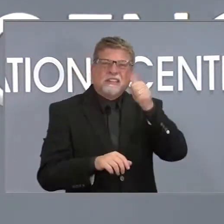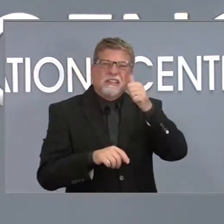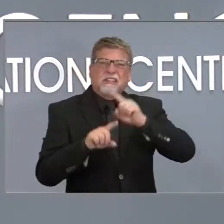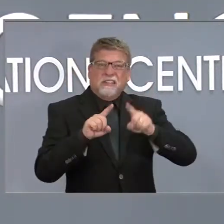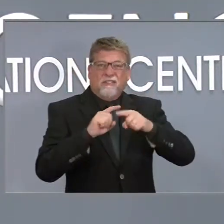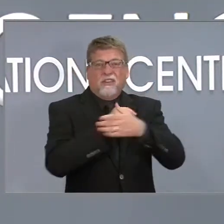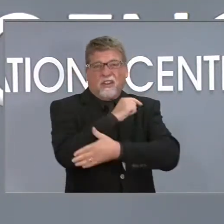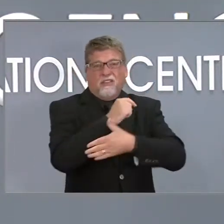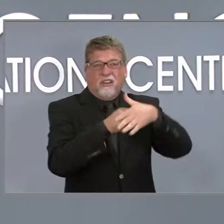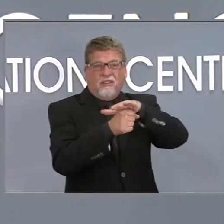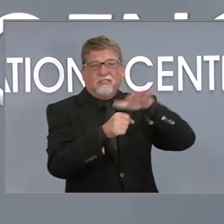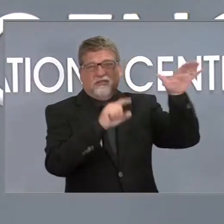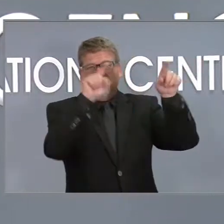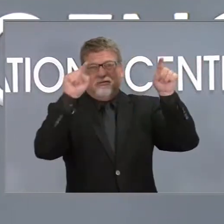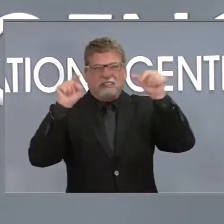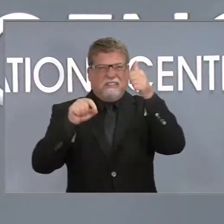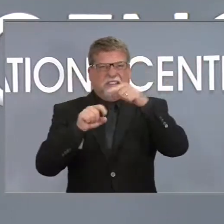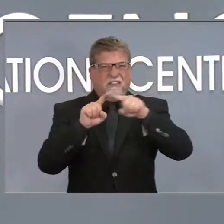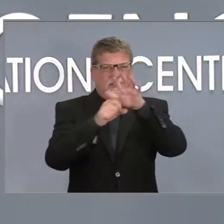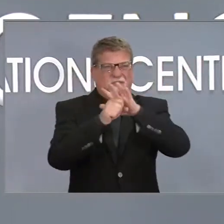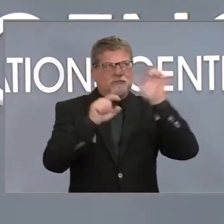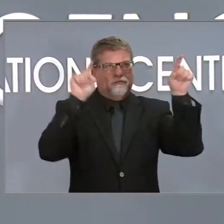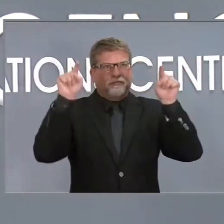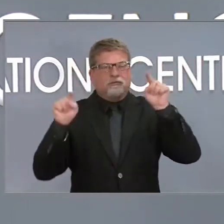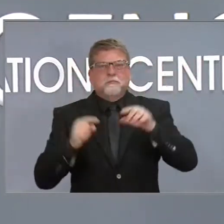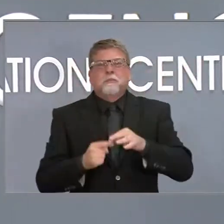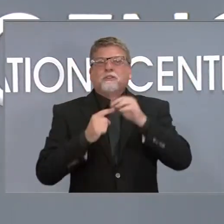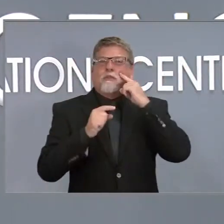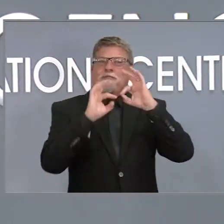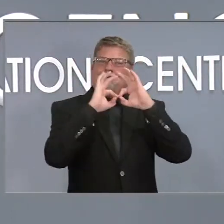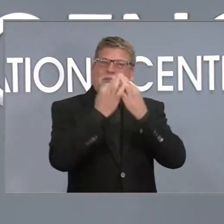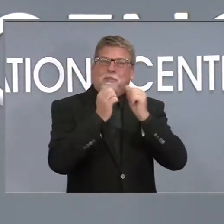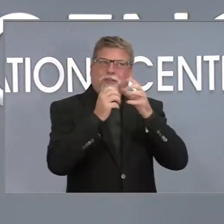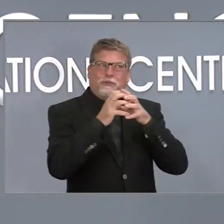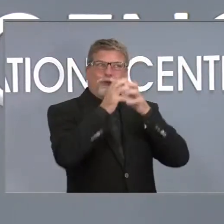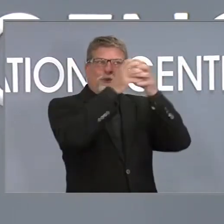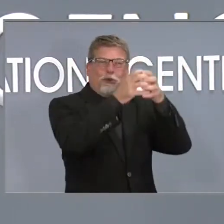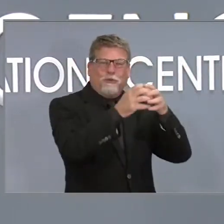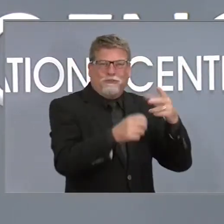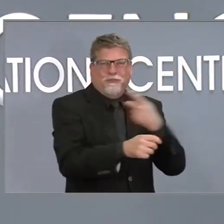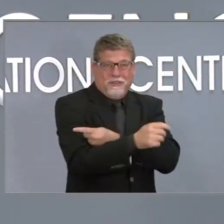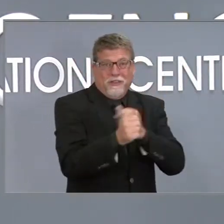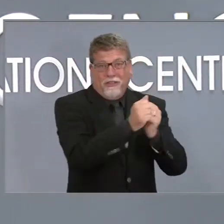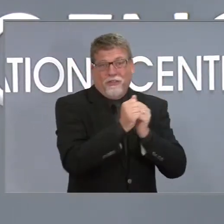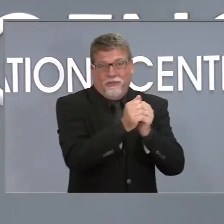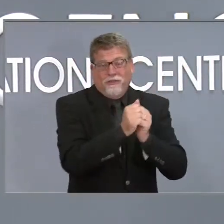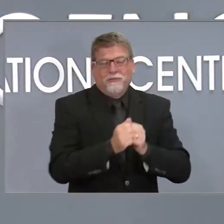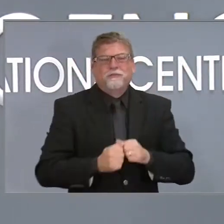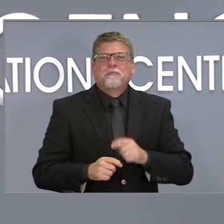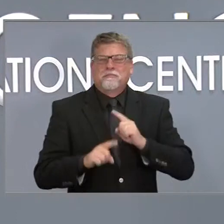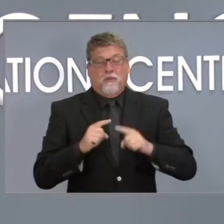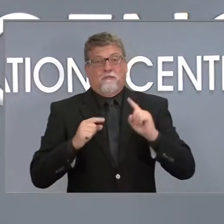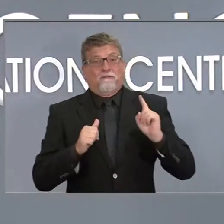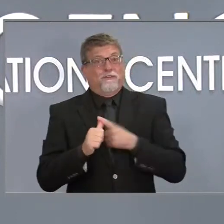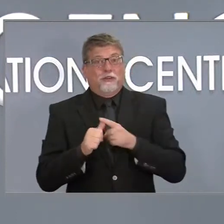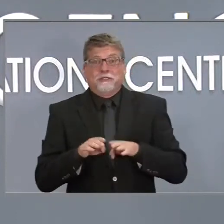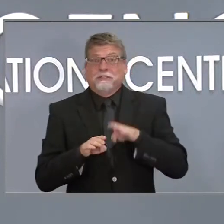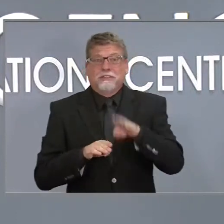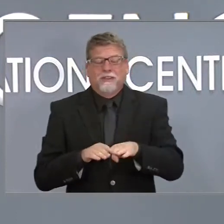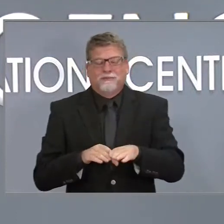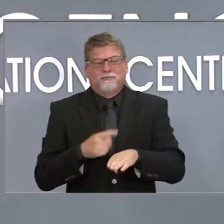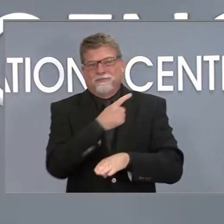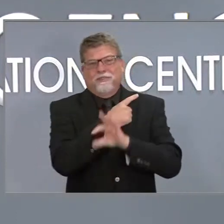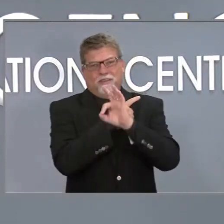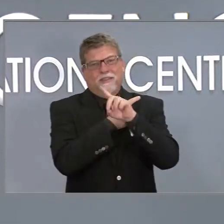number of partners. What I can say is there's plenty of supply. Let the FDA and CDC do their work to review the evidence. There's plenty